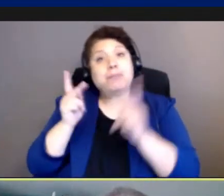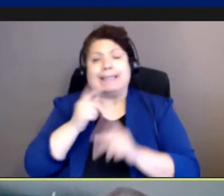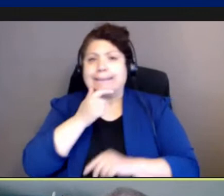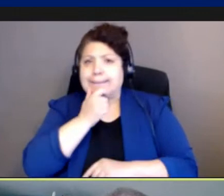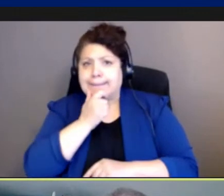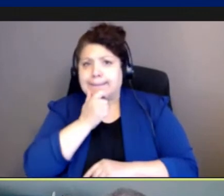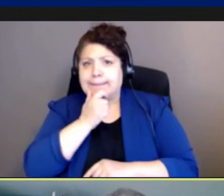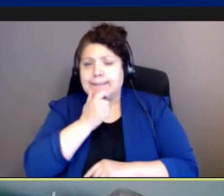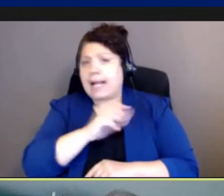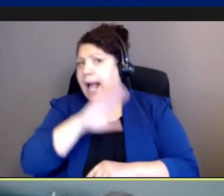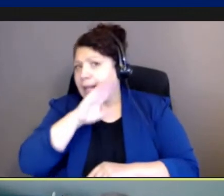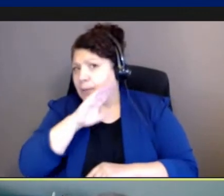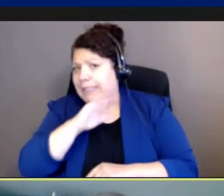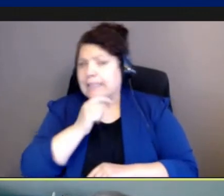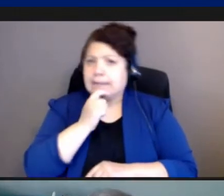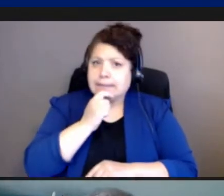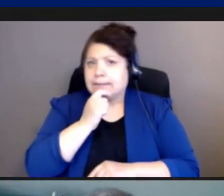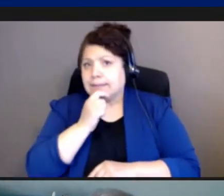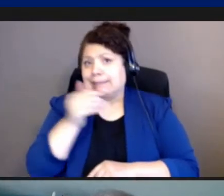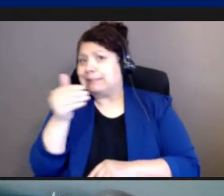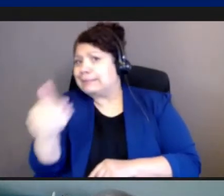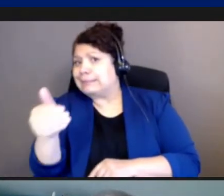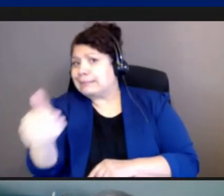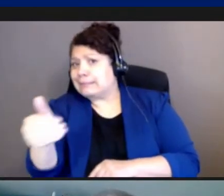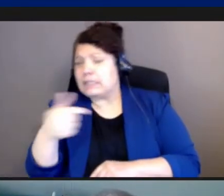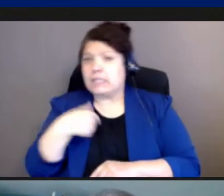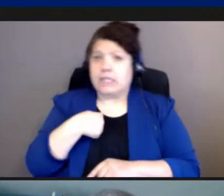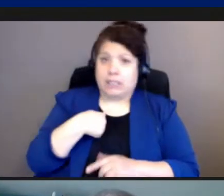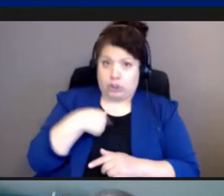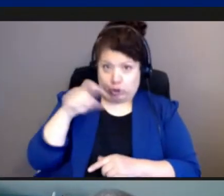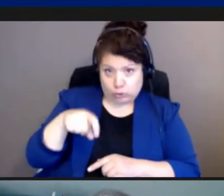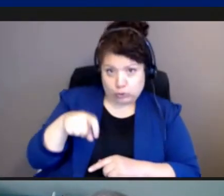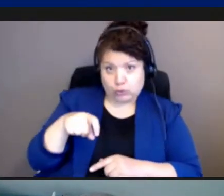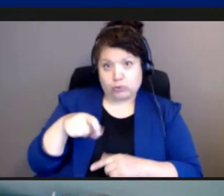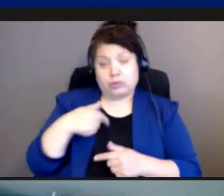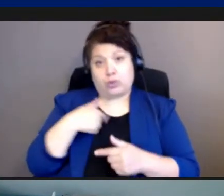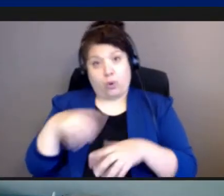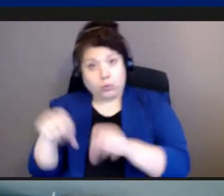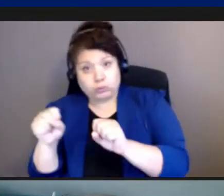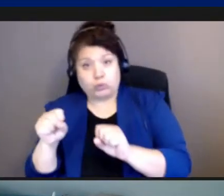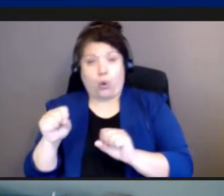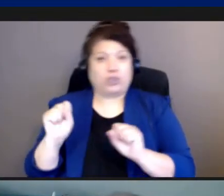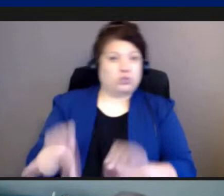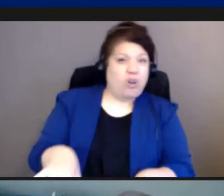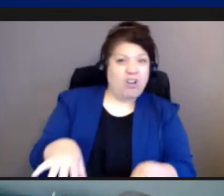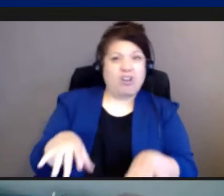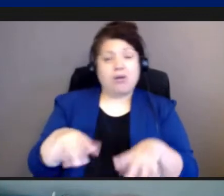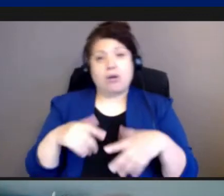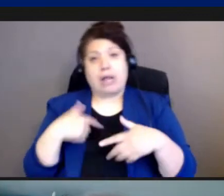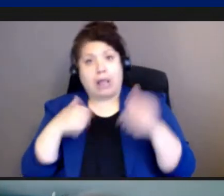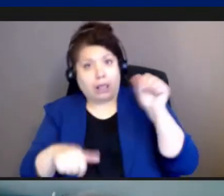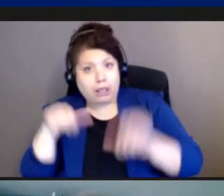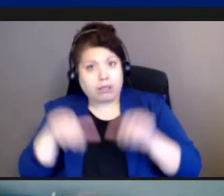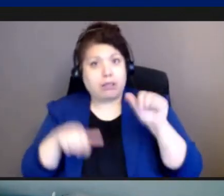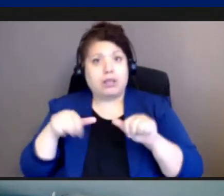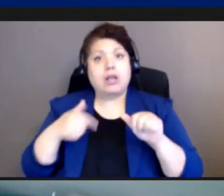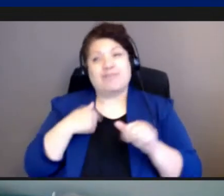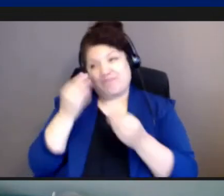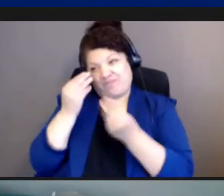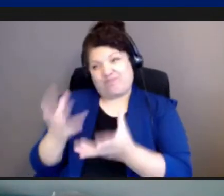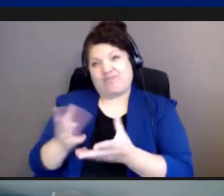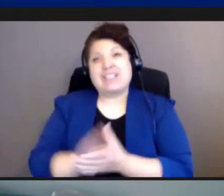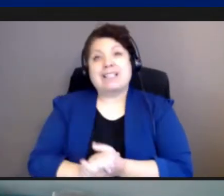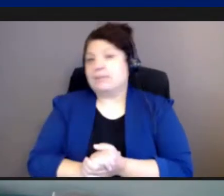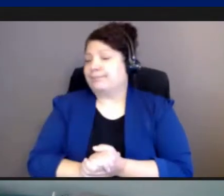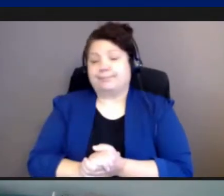Halloween events. And so we want to give them a heads up to say, listen, we're really advising you not